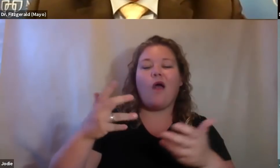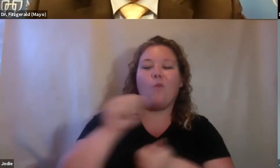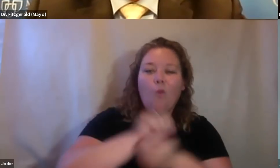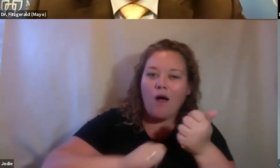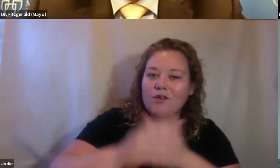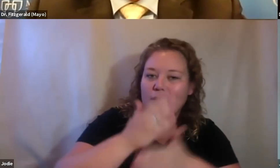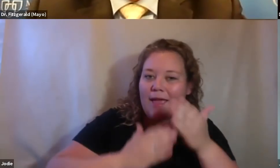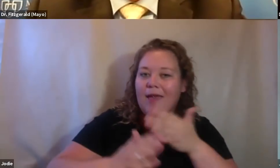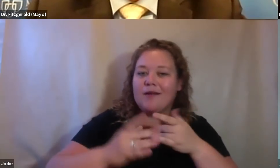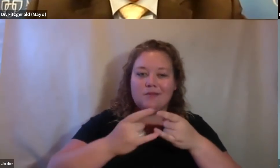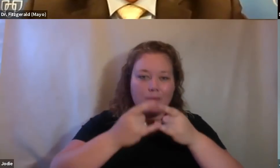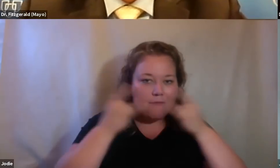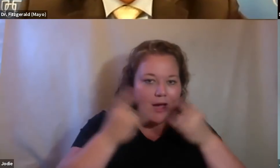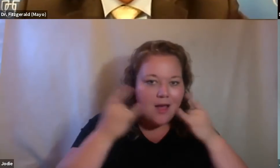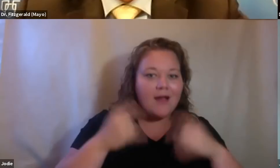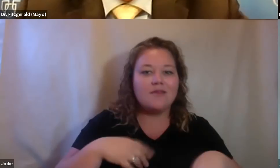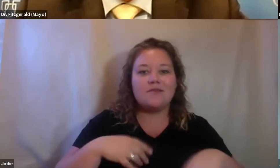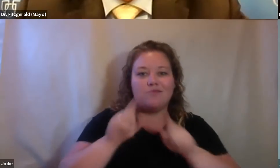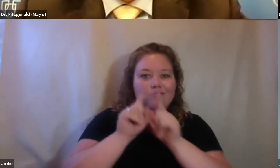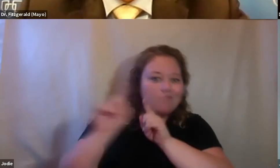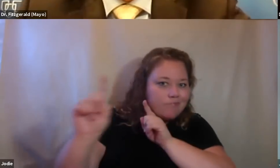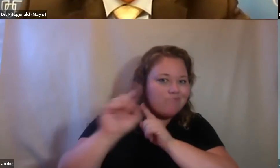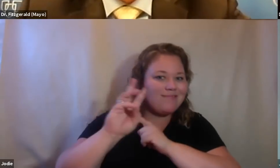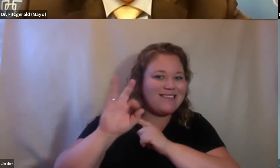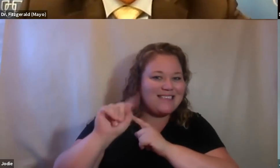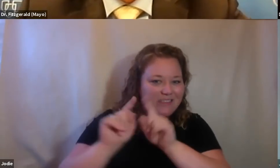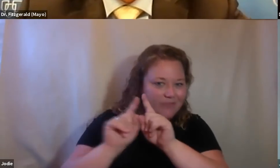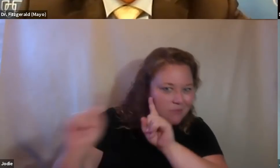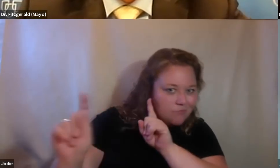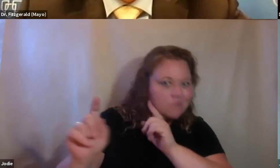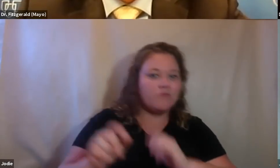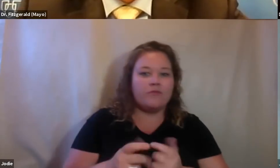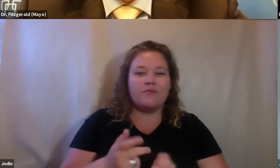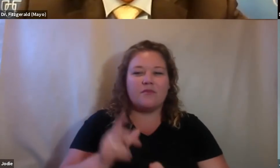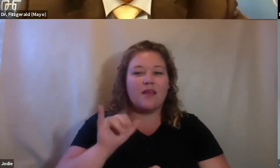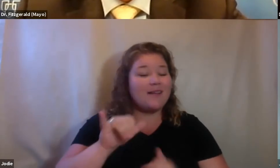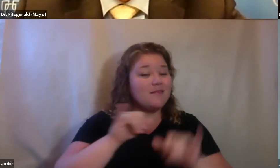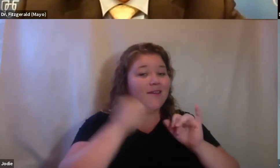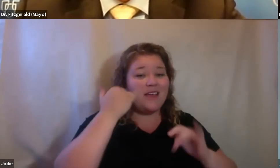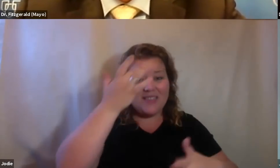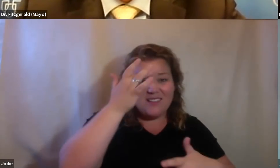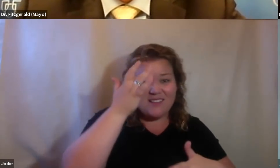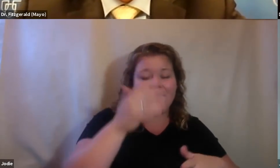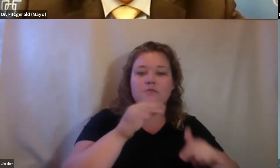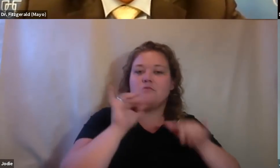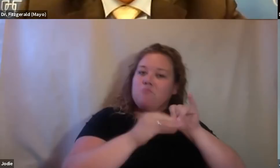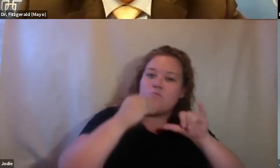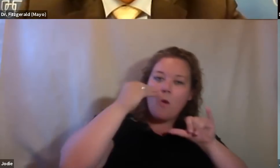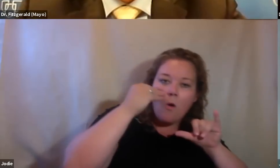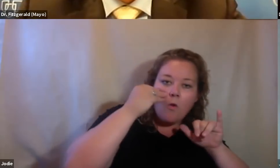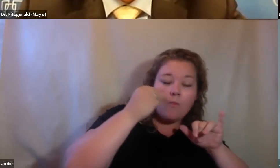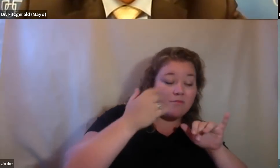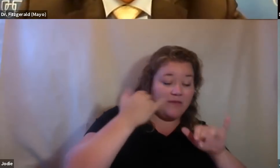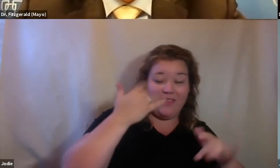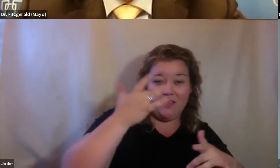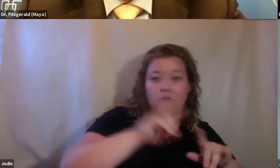and wearing the mask. Those are really the key action items, and staying home if you're sick unless you need to seek medical care, and then calling ahead.